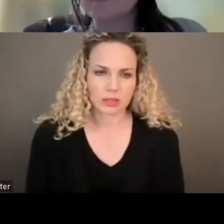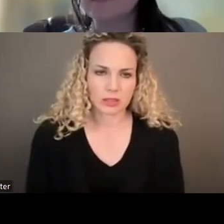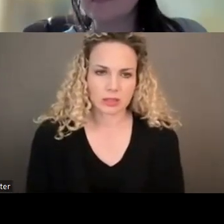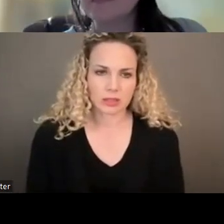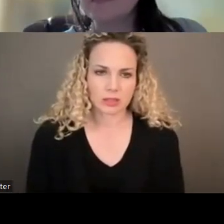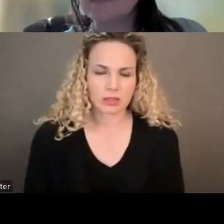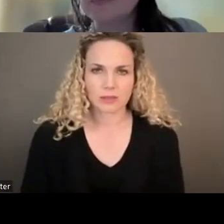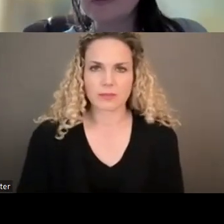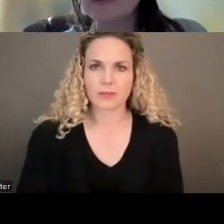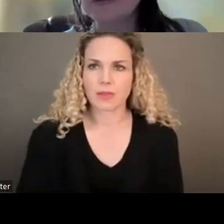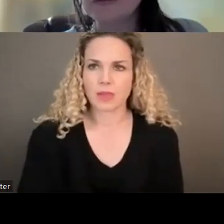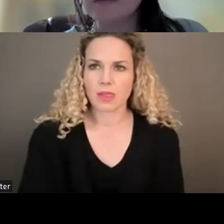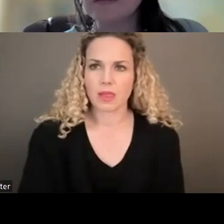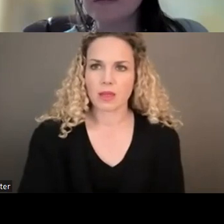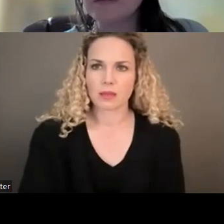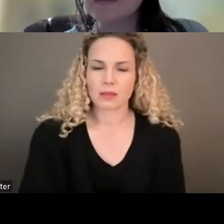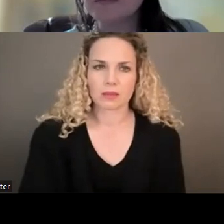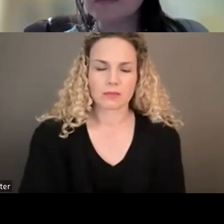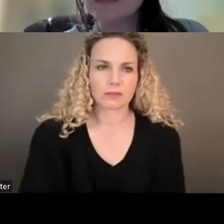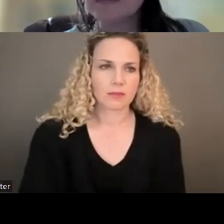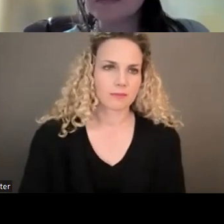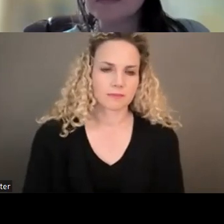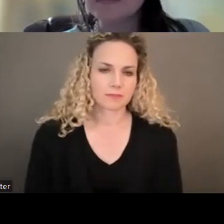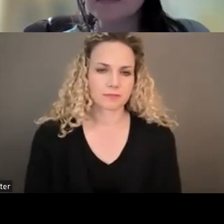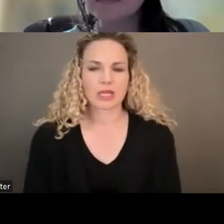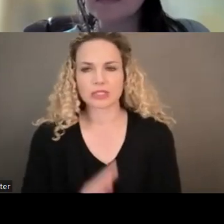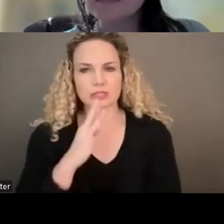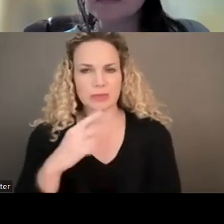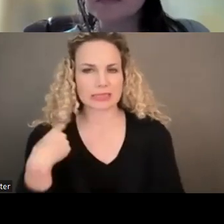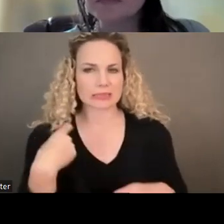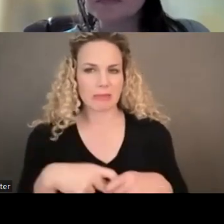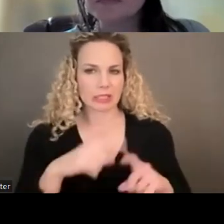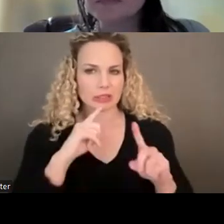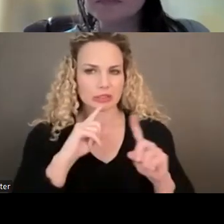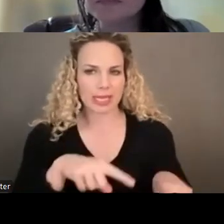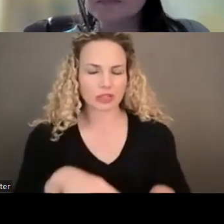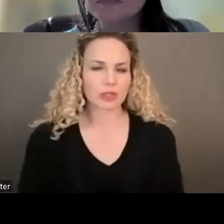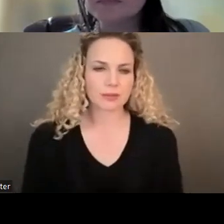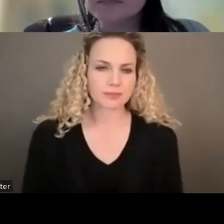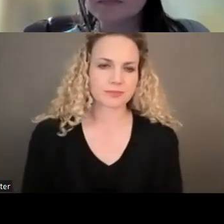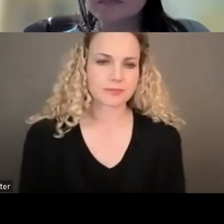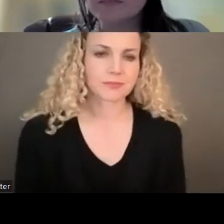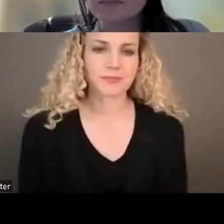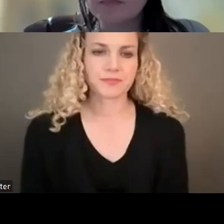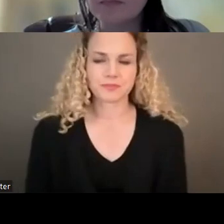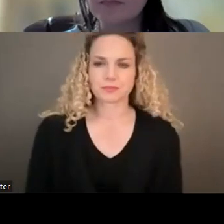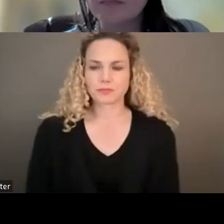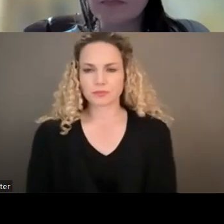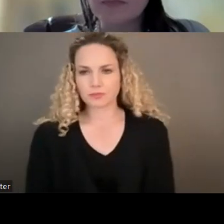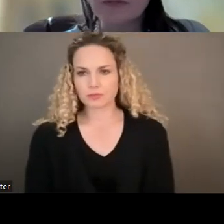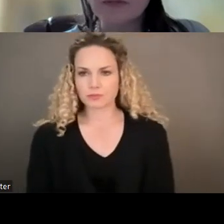oprimen el icono de chat, ahí le van a poner la dirección donde puede completar toda la información